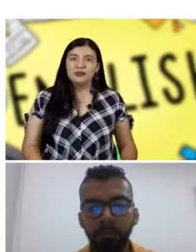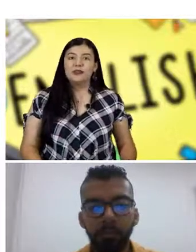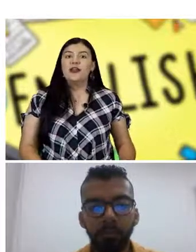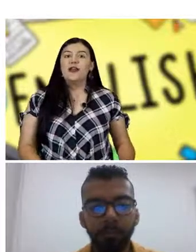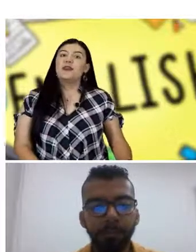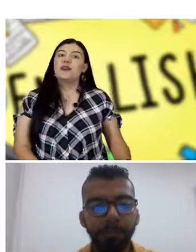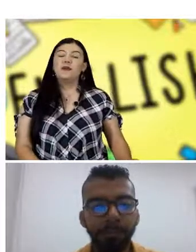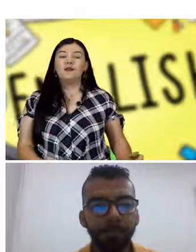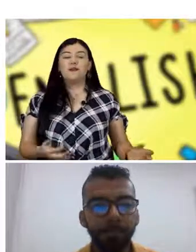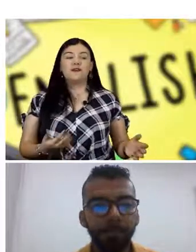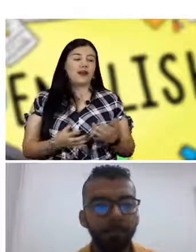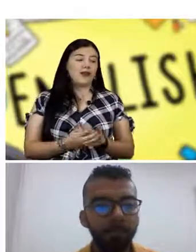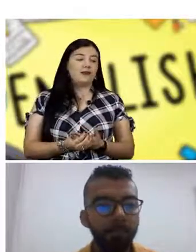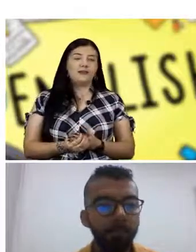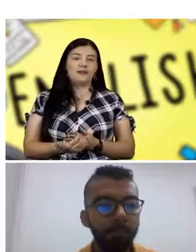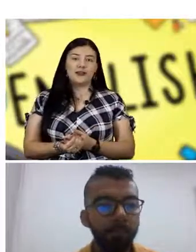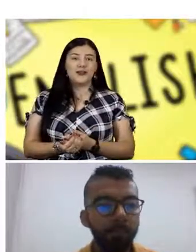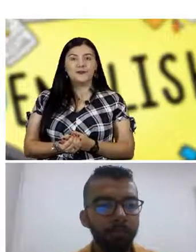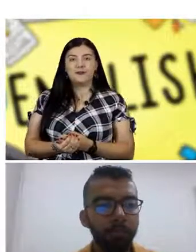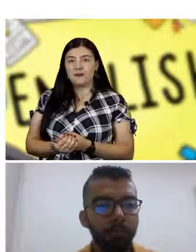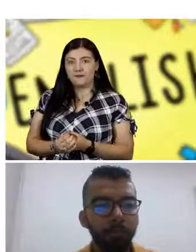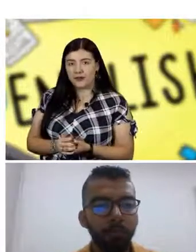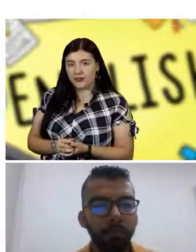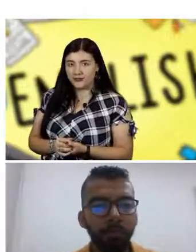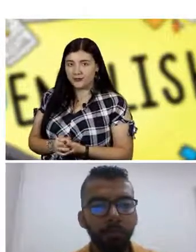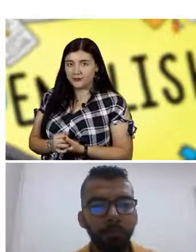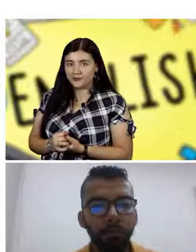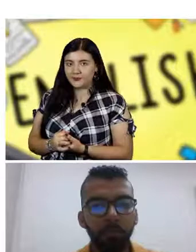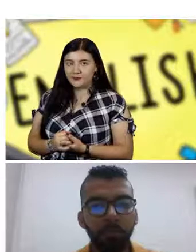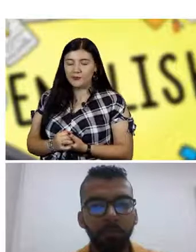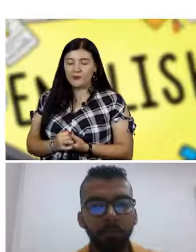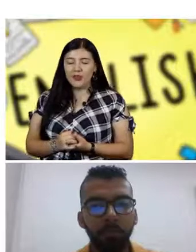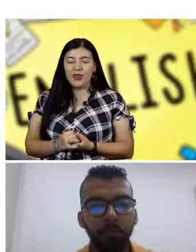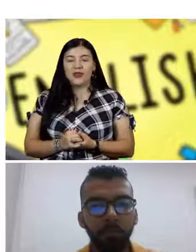germs. Number 5, fever.